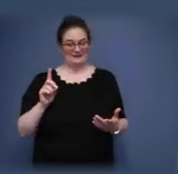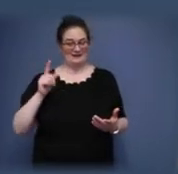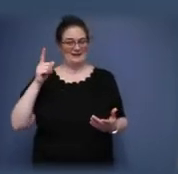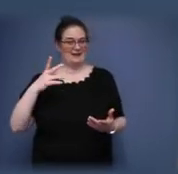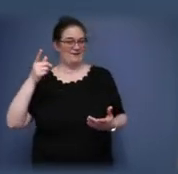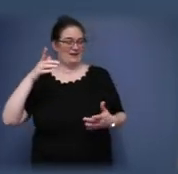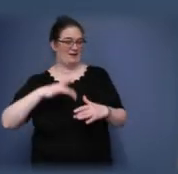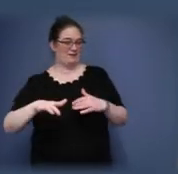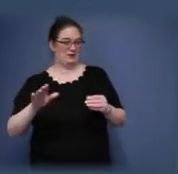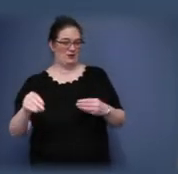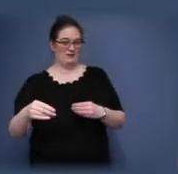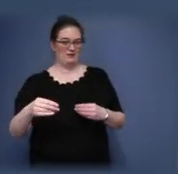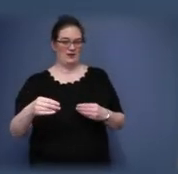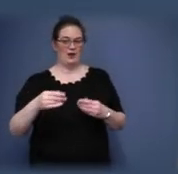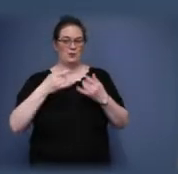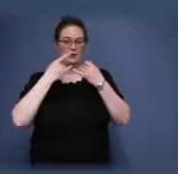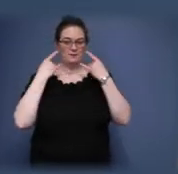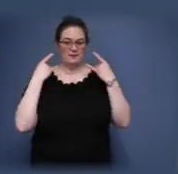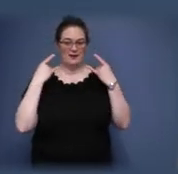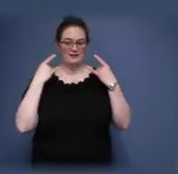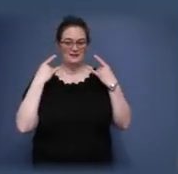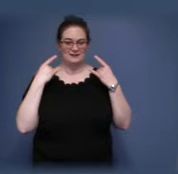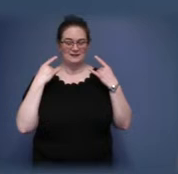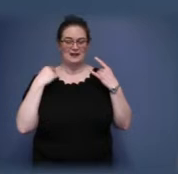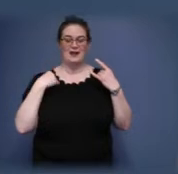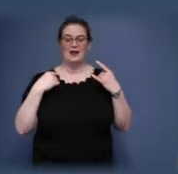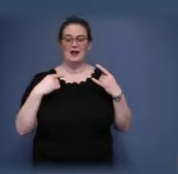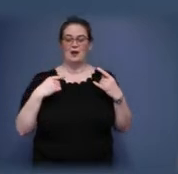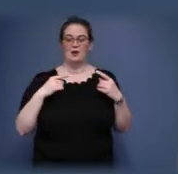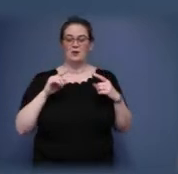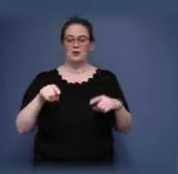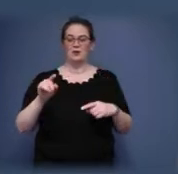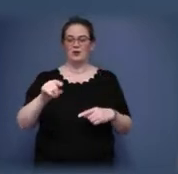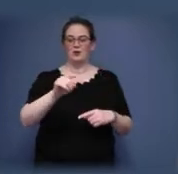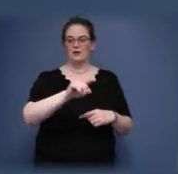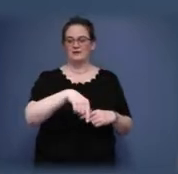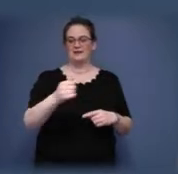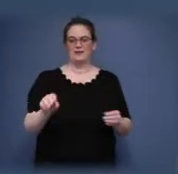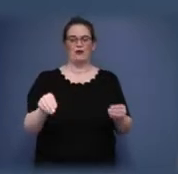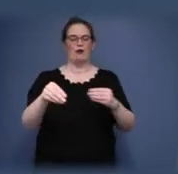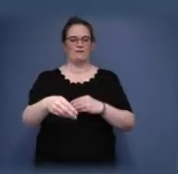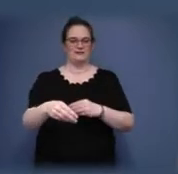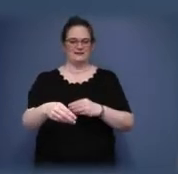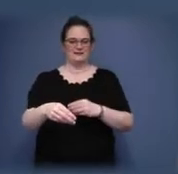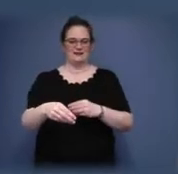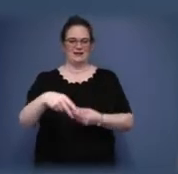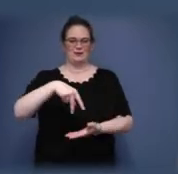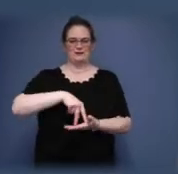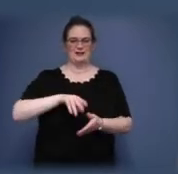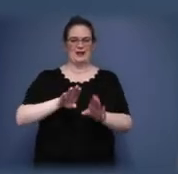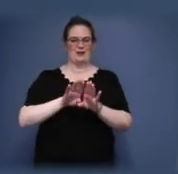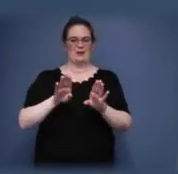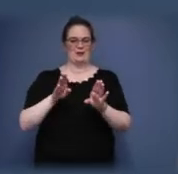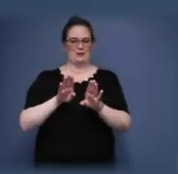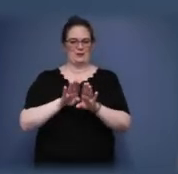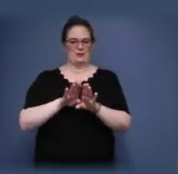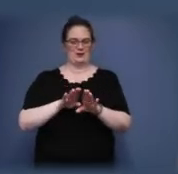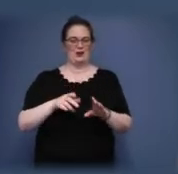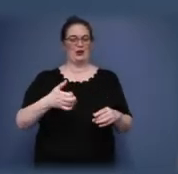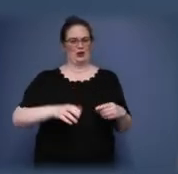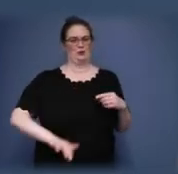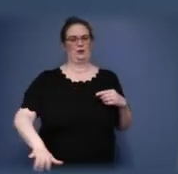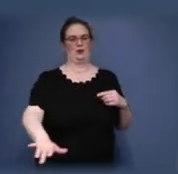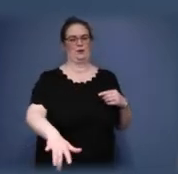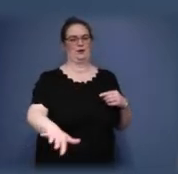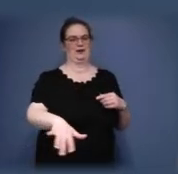office building is I would wear a mask, and we would go around to the other offices. And I would stand in the doorway, and Gert would go in